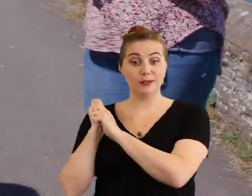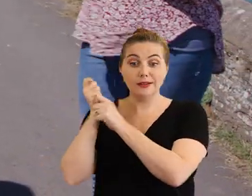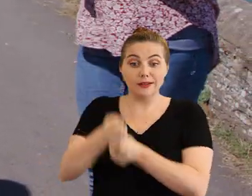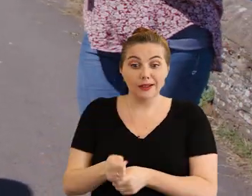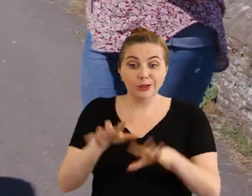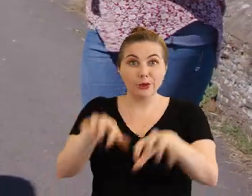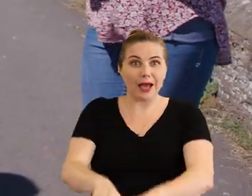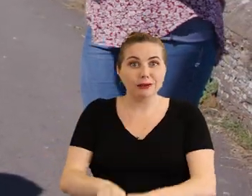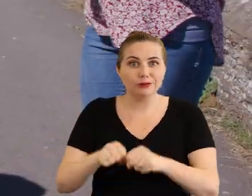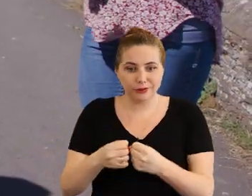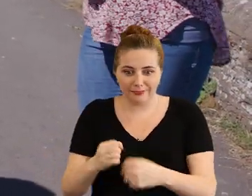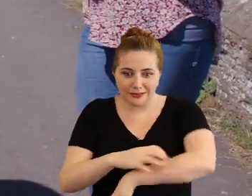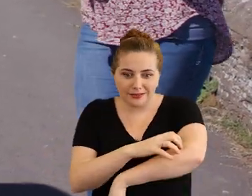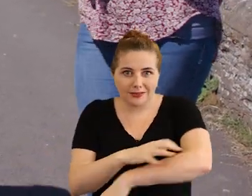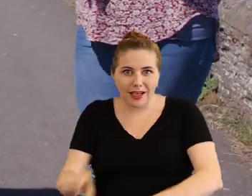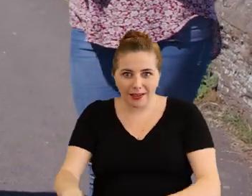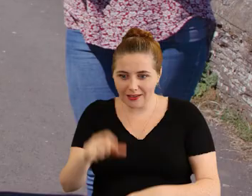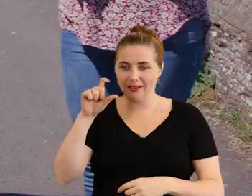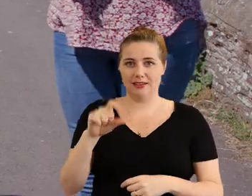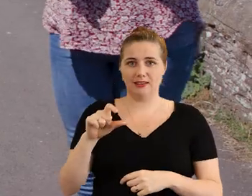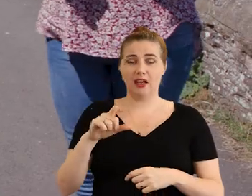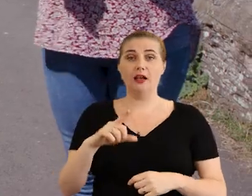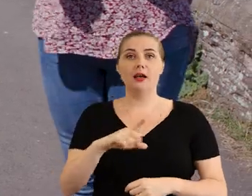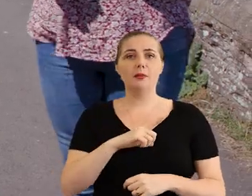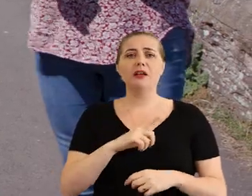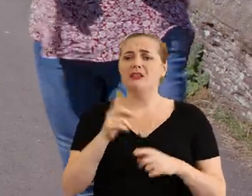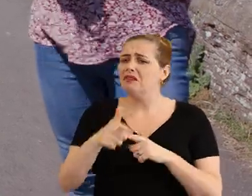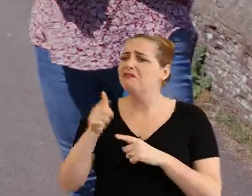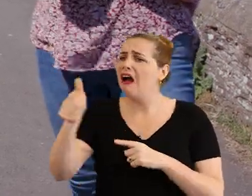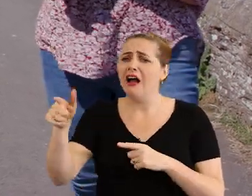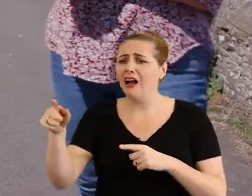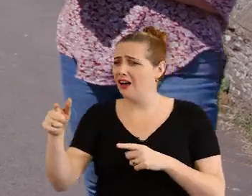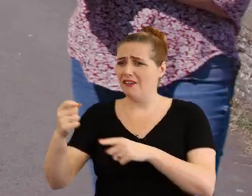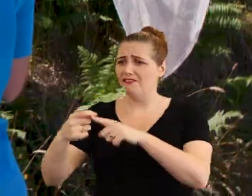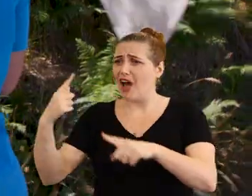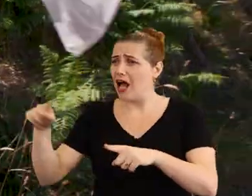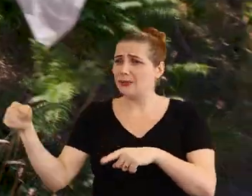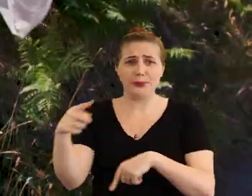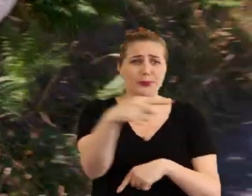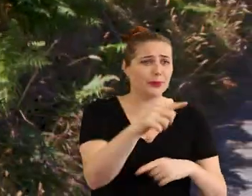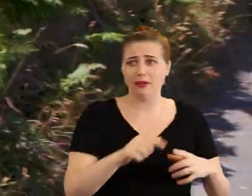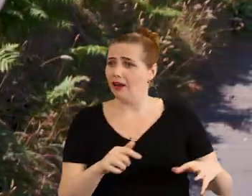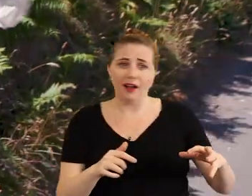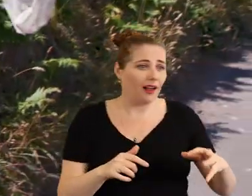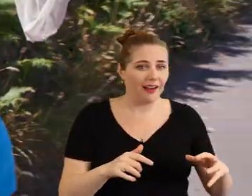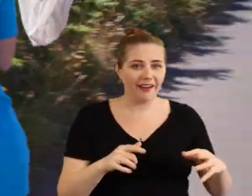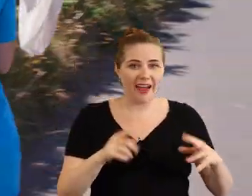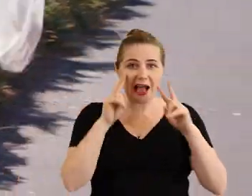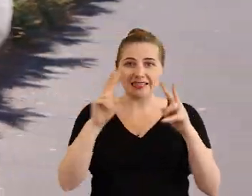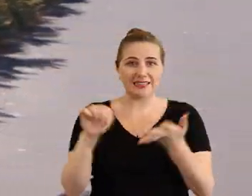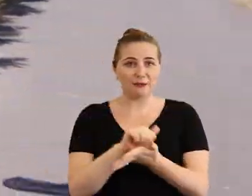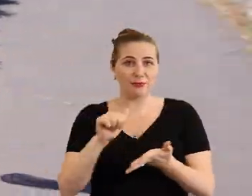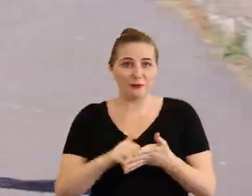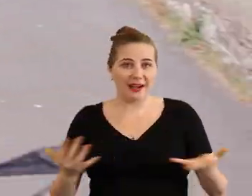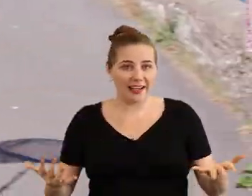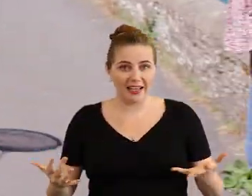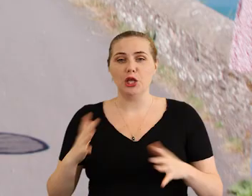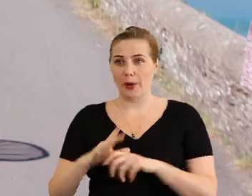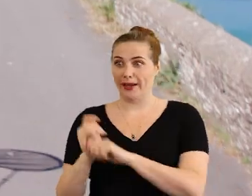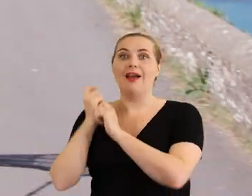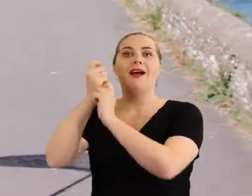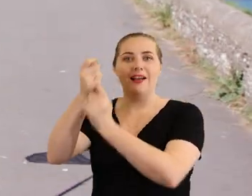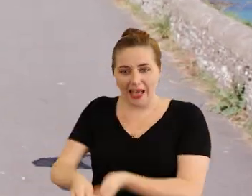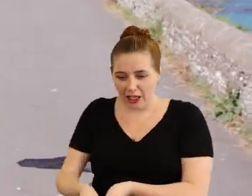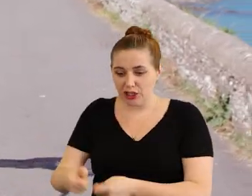often use a net to capture insects because they're moving so fast, you can't get to see